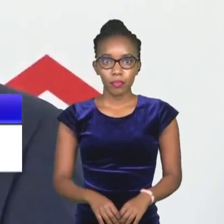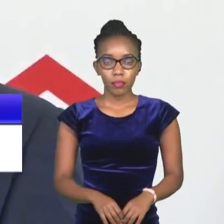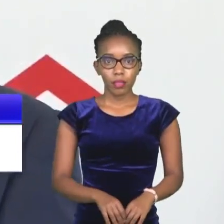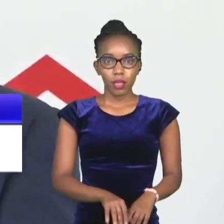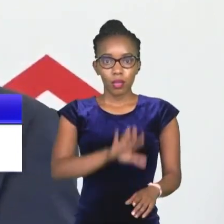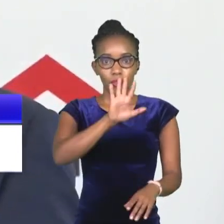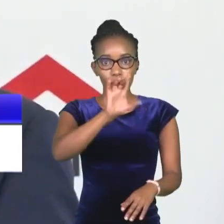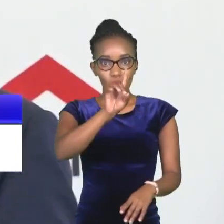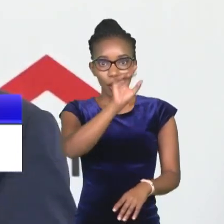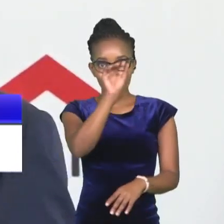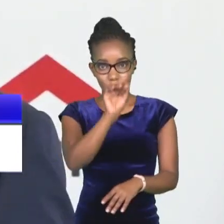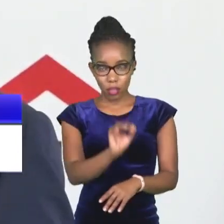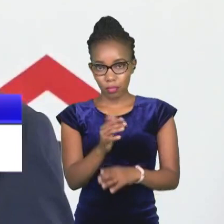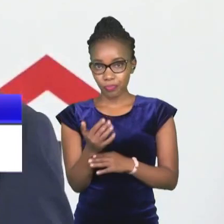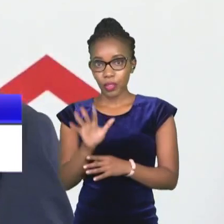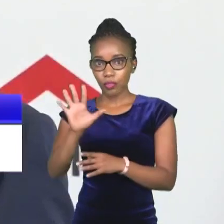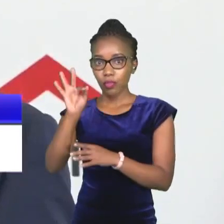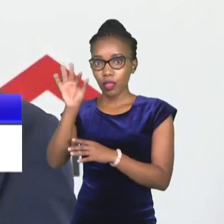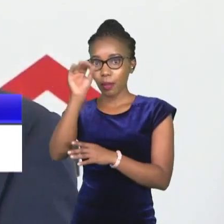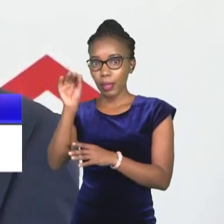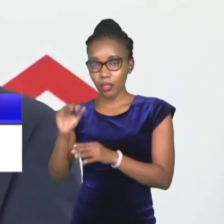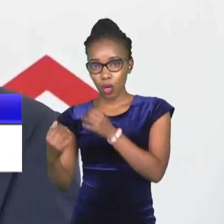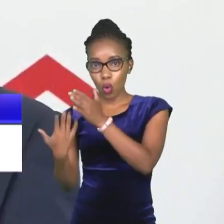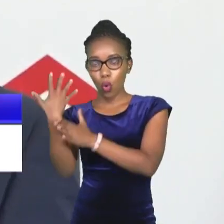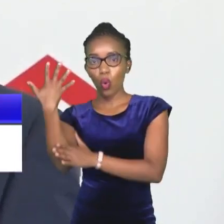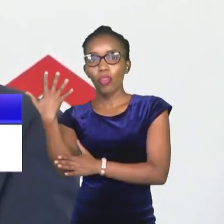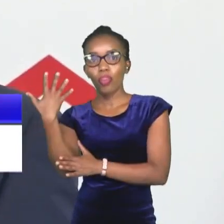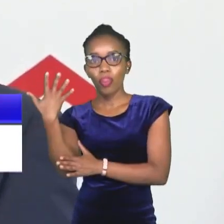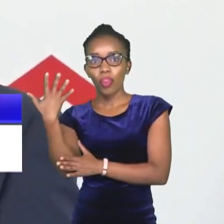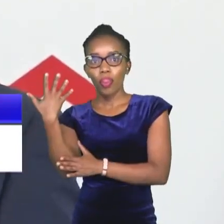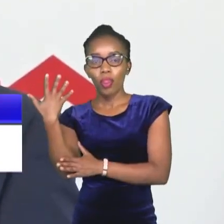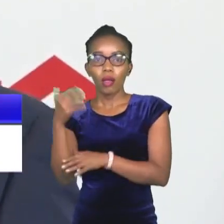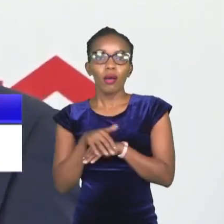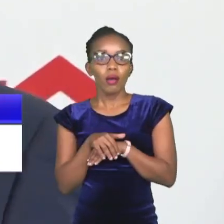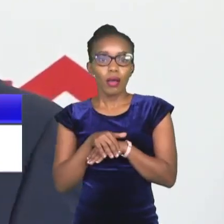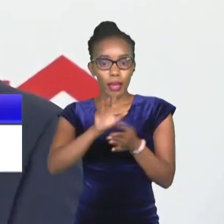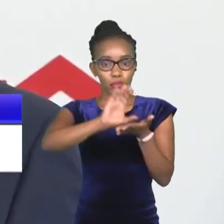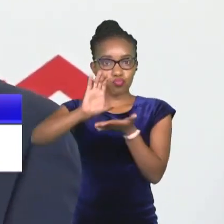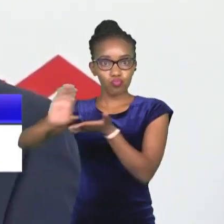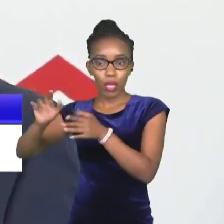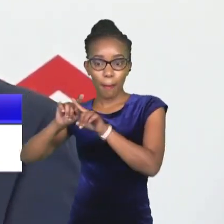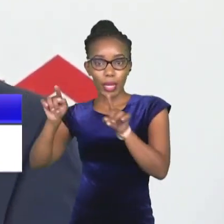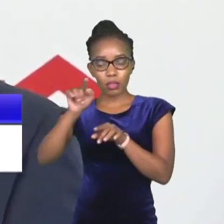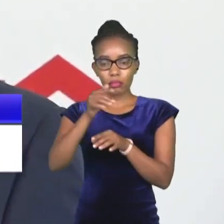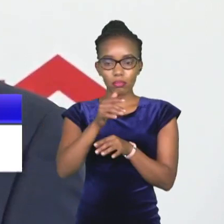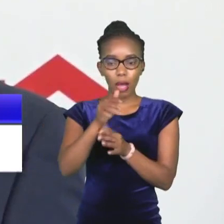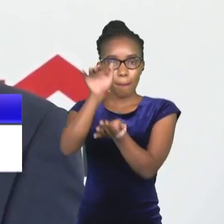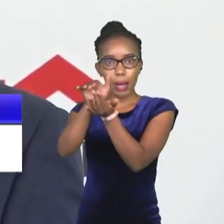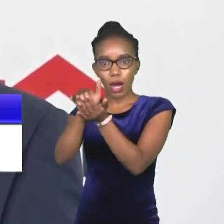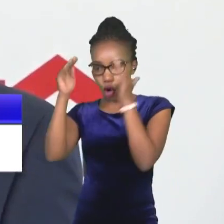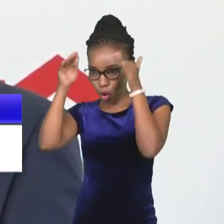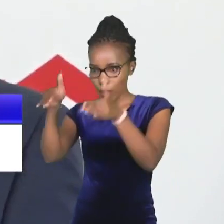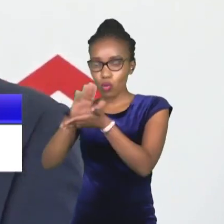51%, driven by a 53% growth in deposit. But as the bank being committed, with or